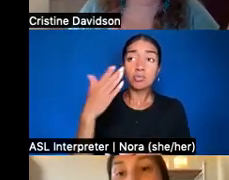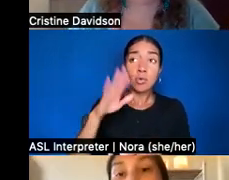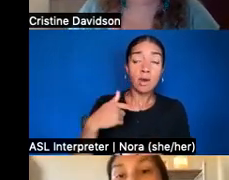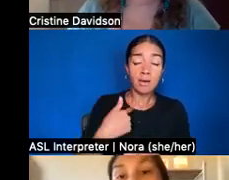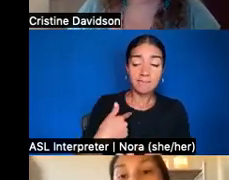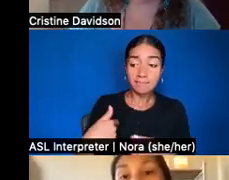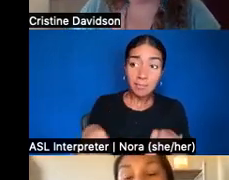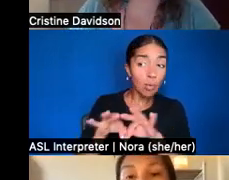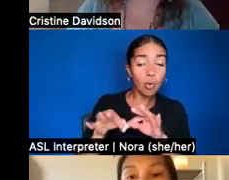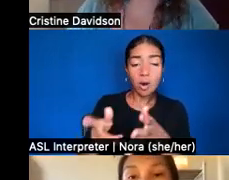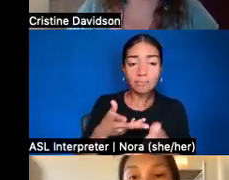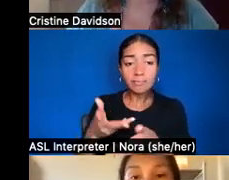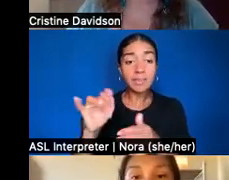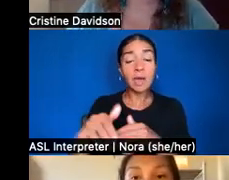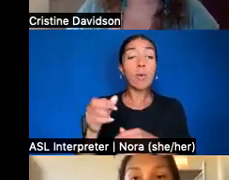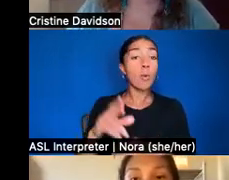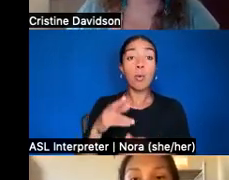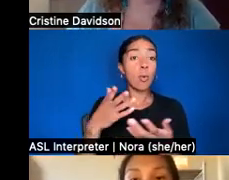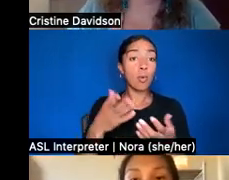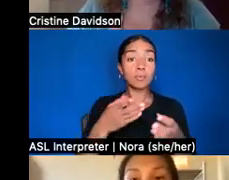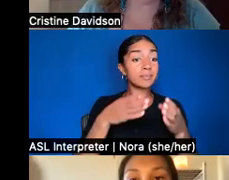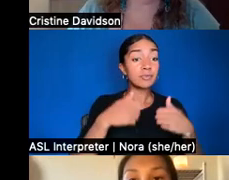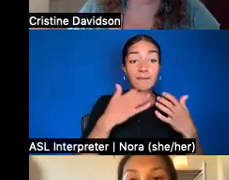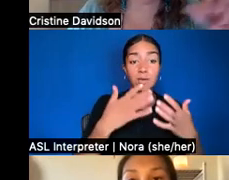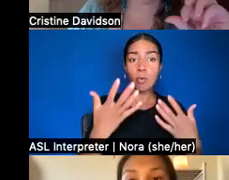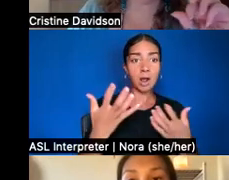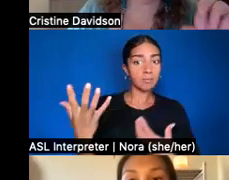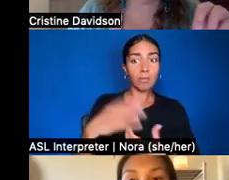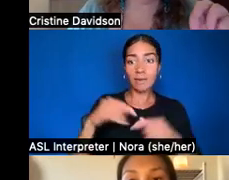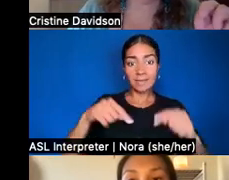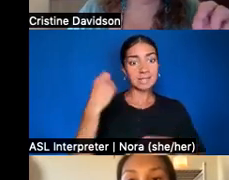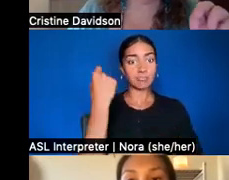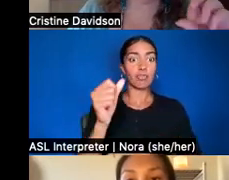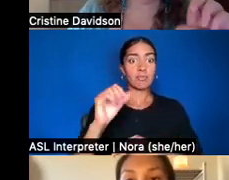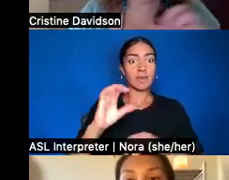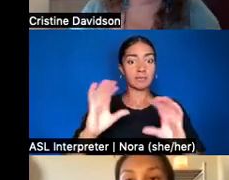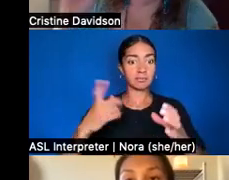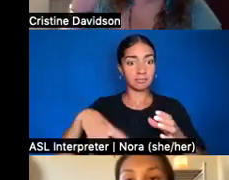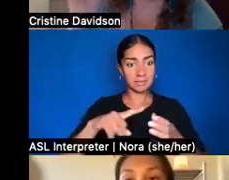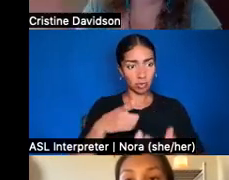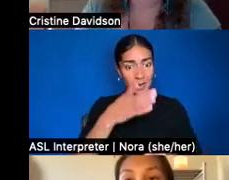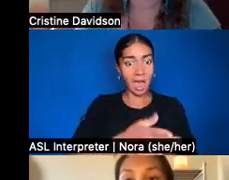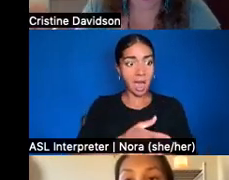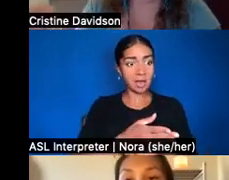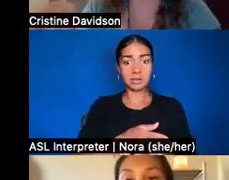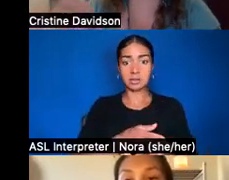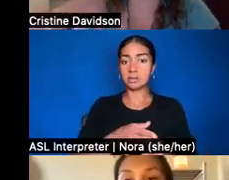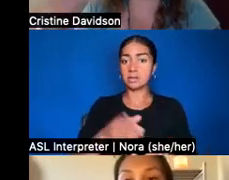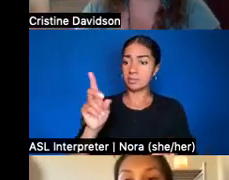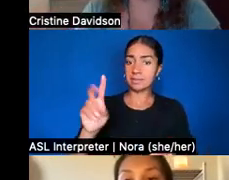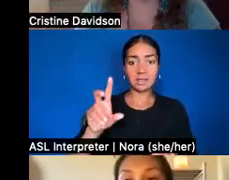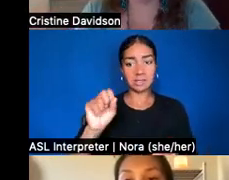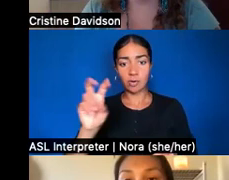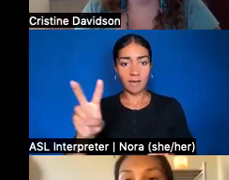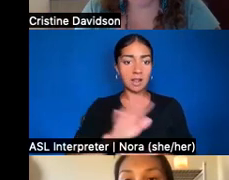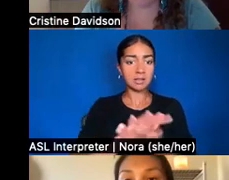violence. Who knows? Everybody's going to be different. So our role as an advocate is to find out what those, you know, to understand what